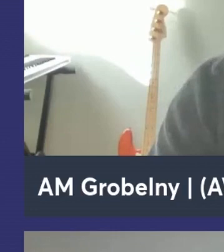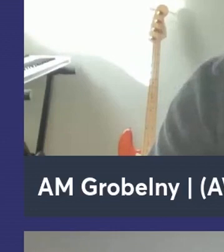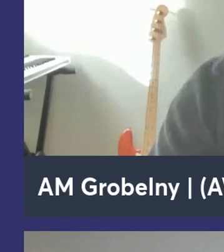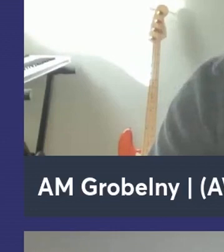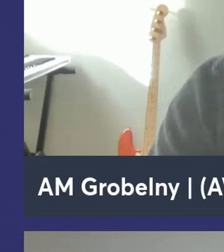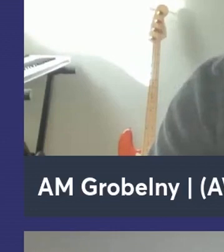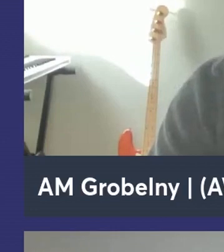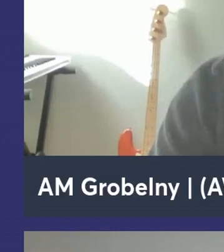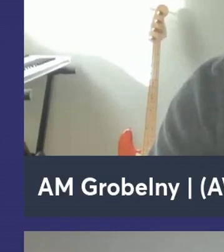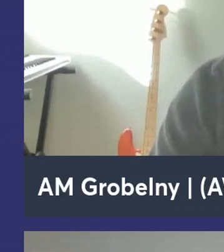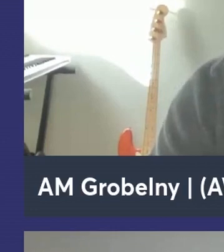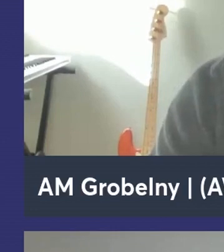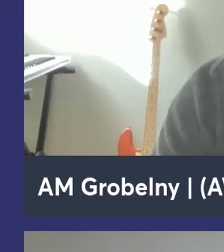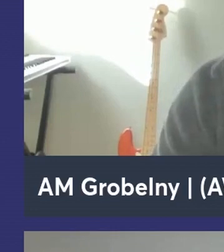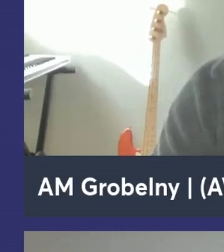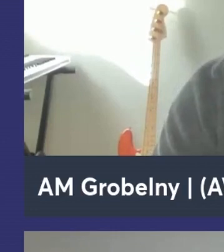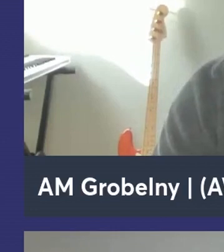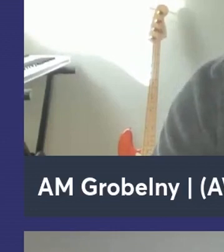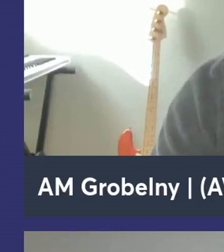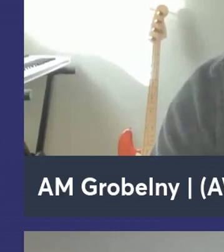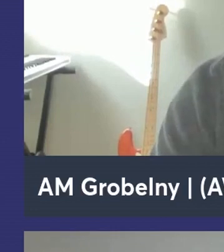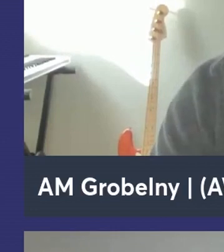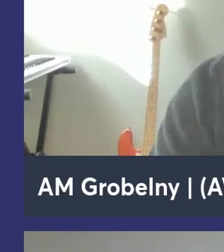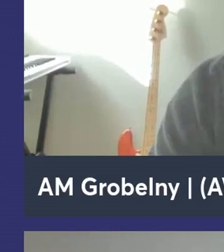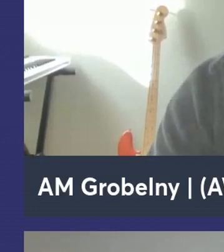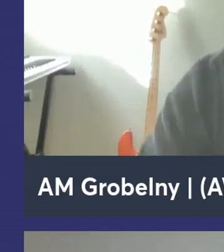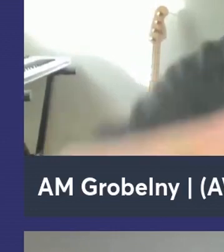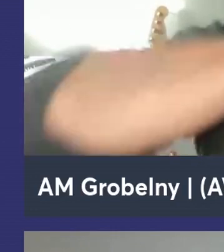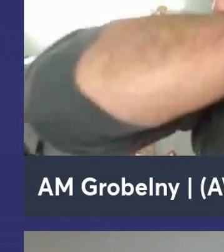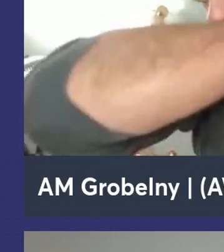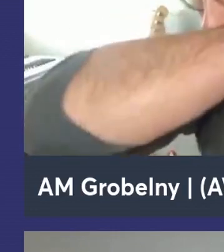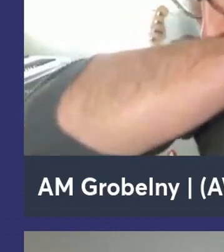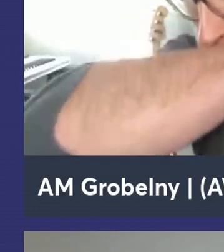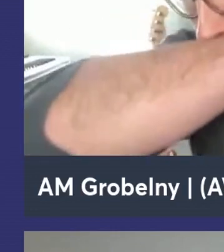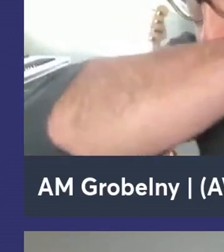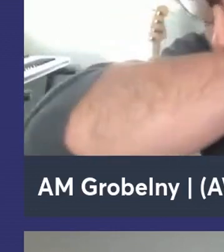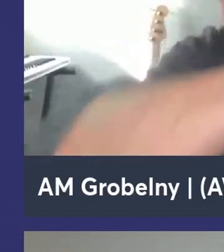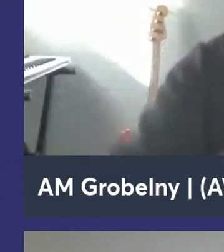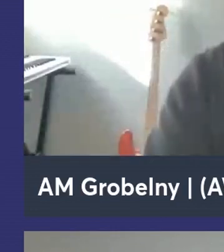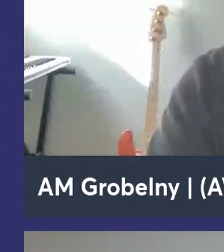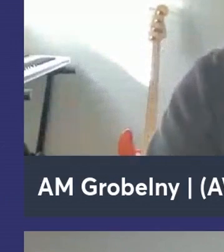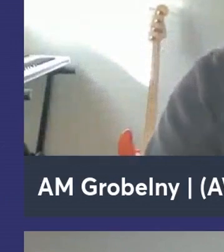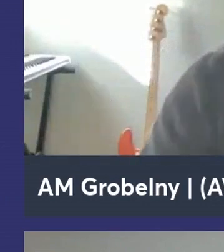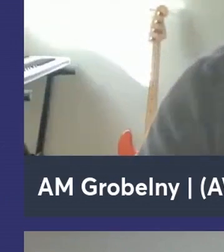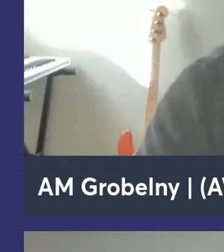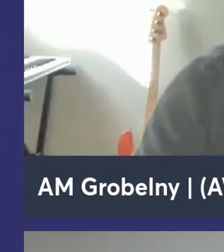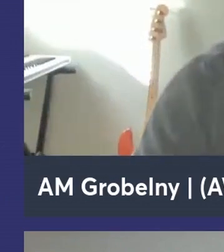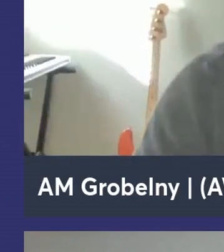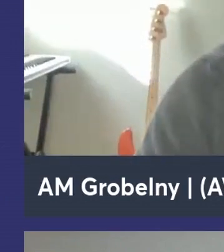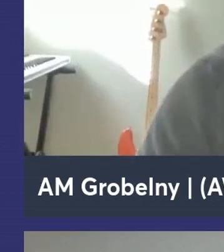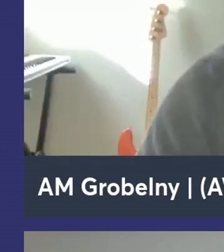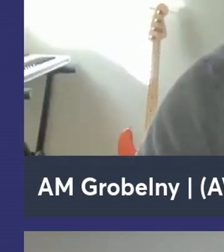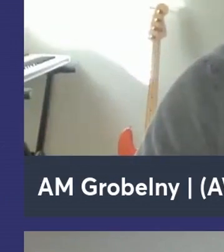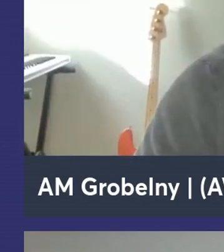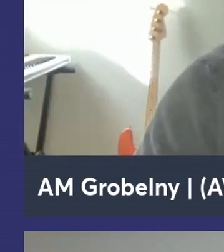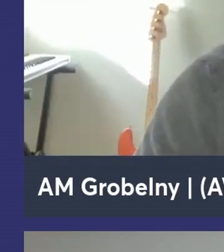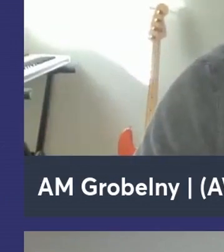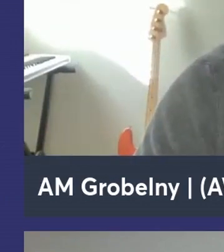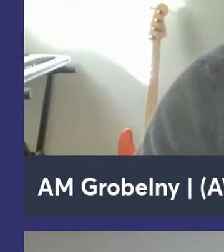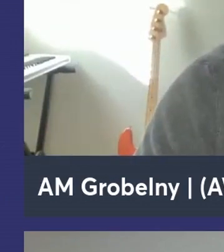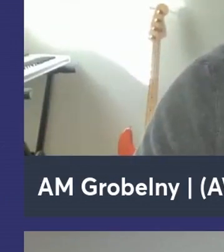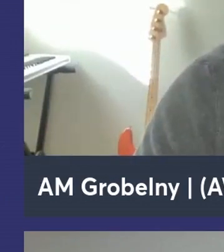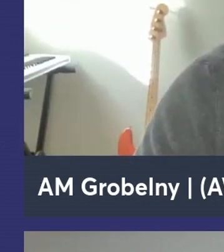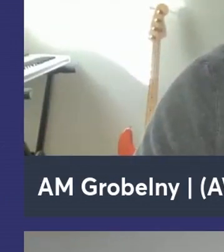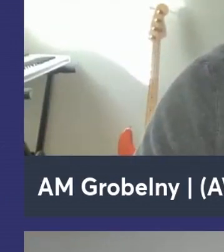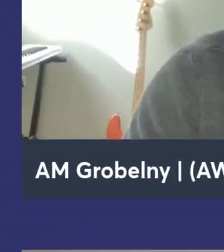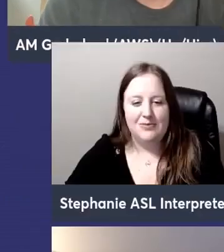one slide on that. So Yes. it will just make it easier to understand, right? So you